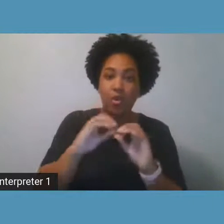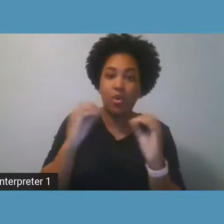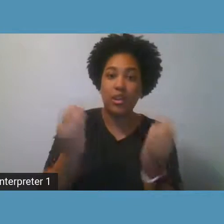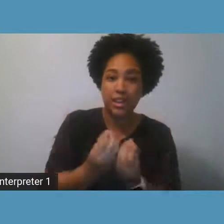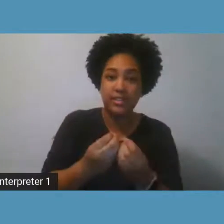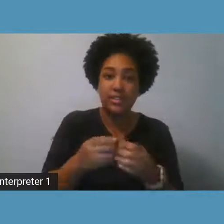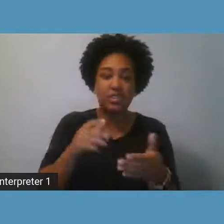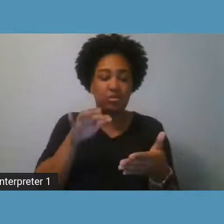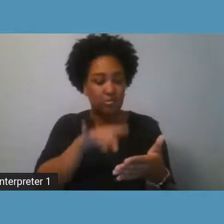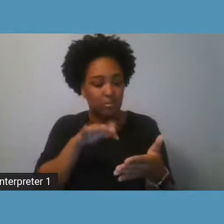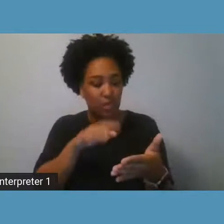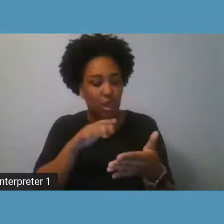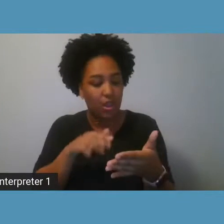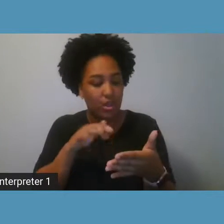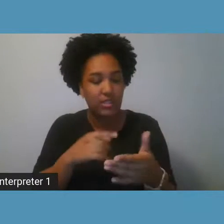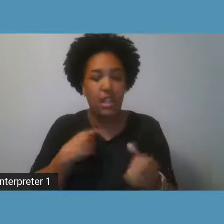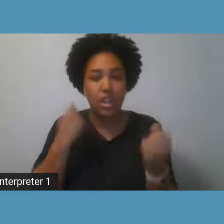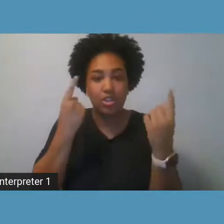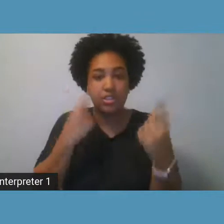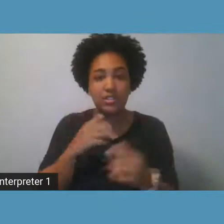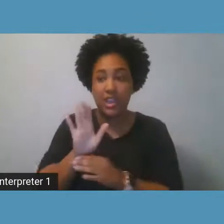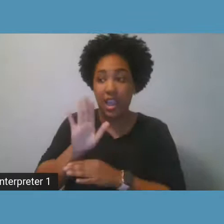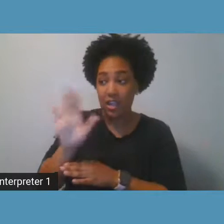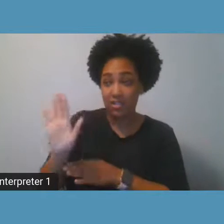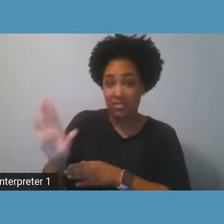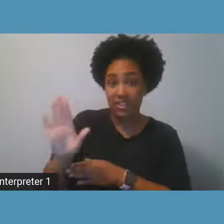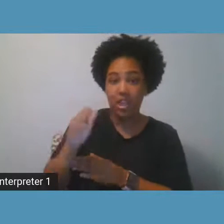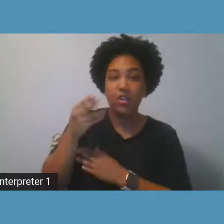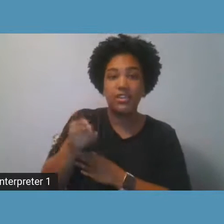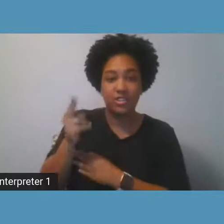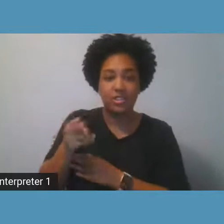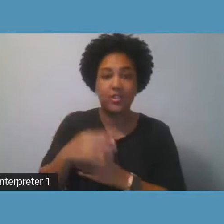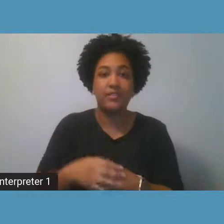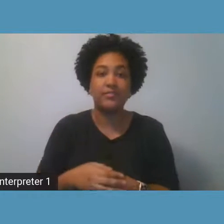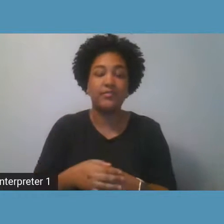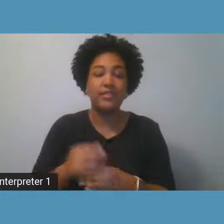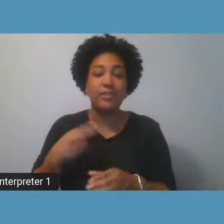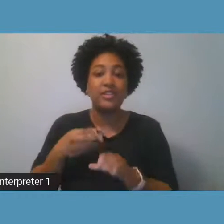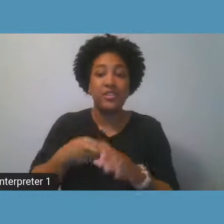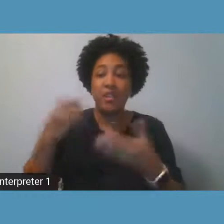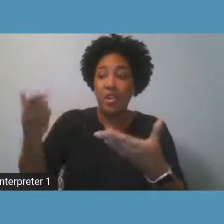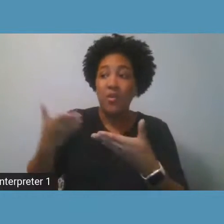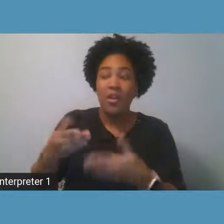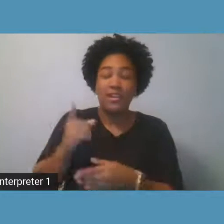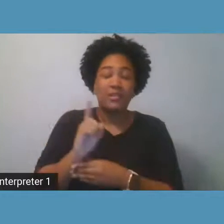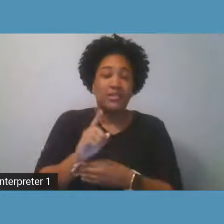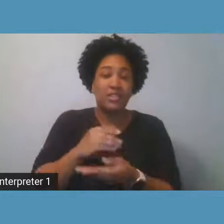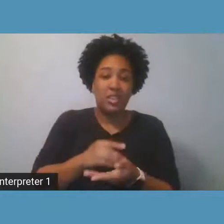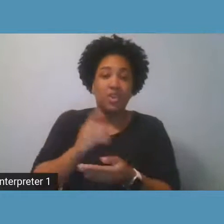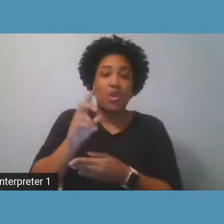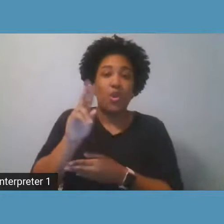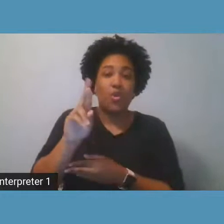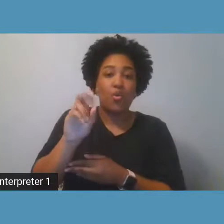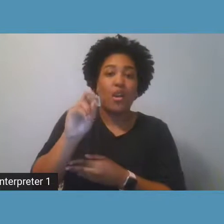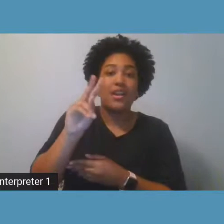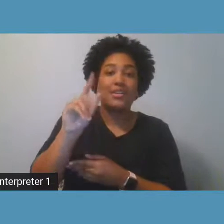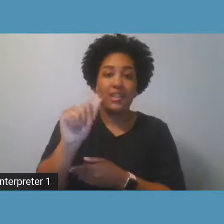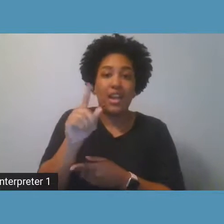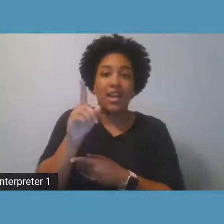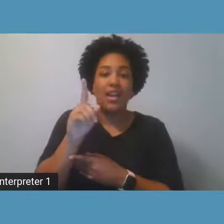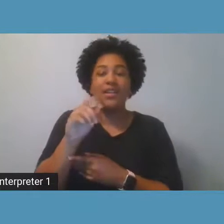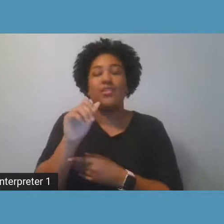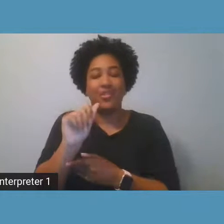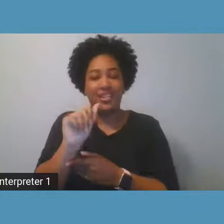and preserve their own history. So please join me in welcoming Dr. Rhonda D. Jones, and let's begin our